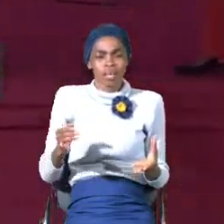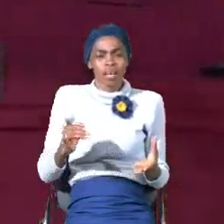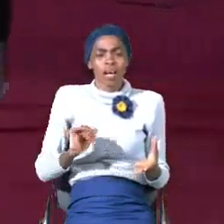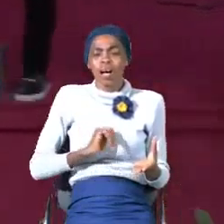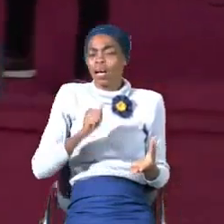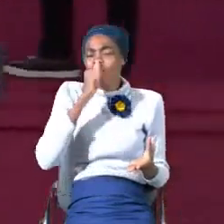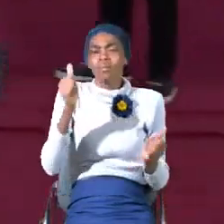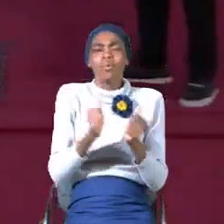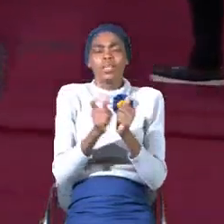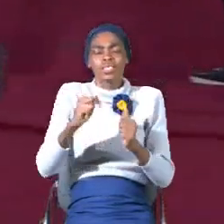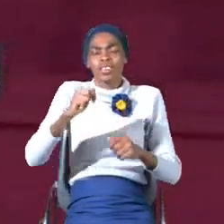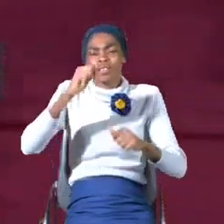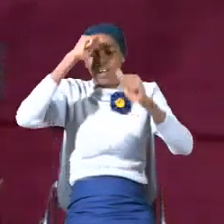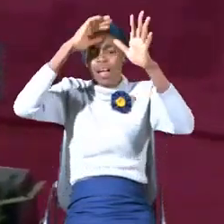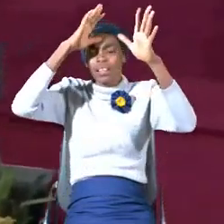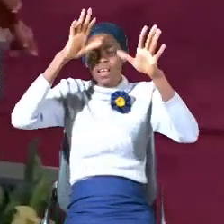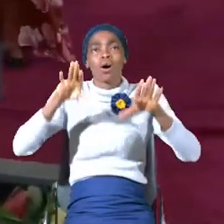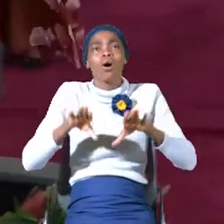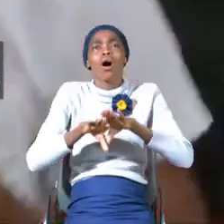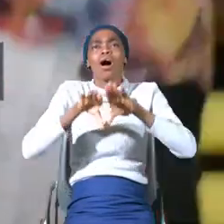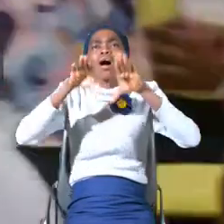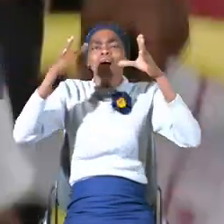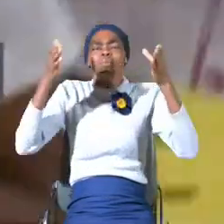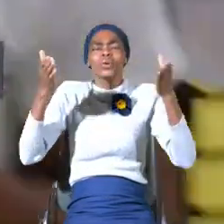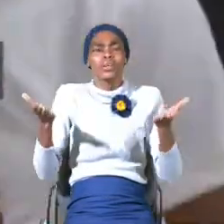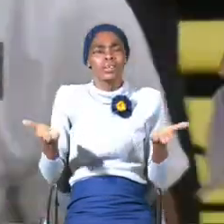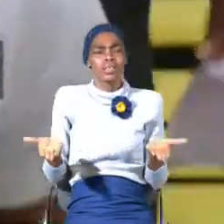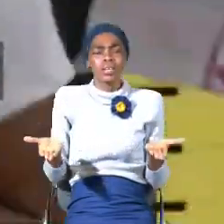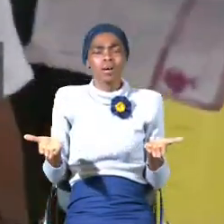I am with the Father.